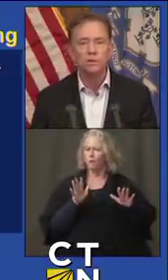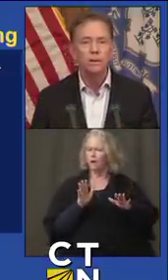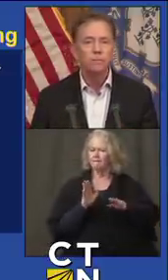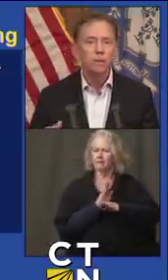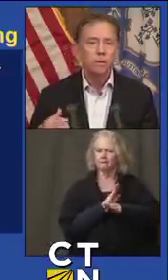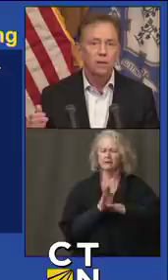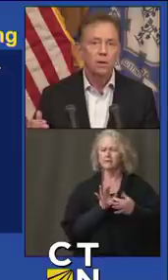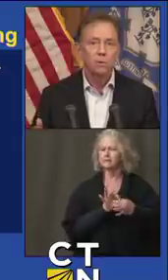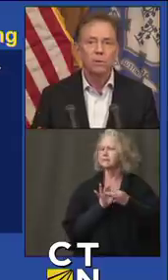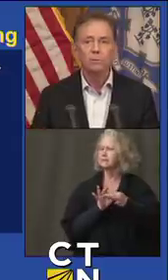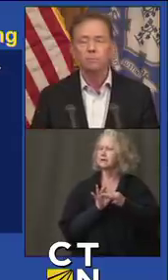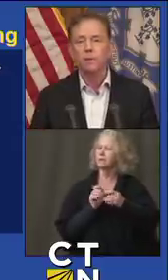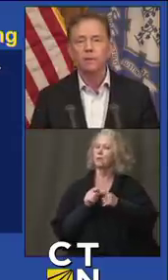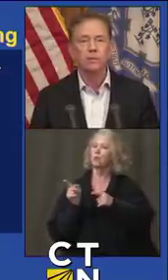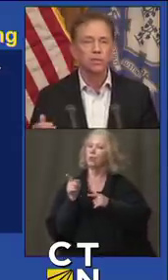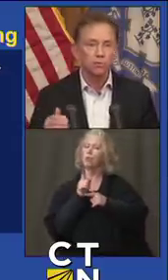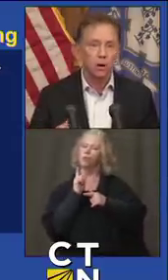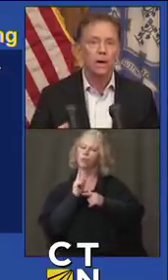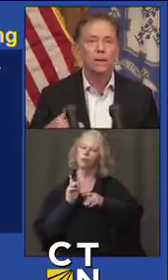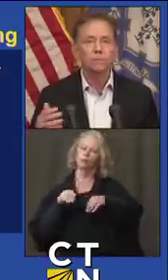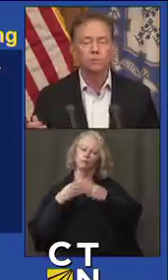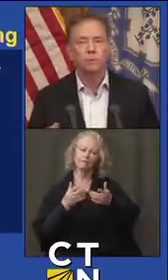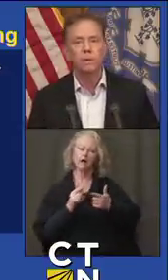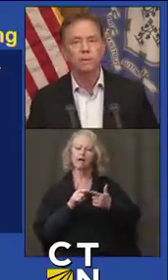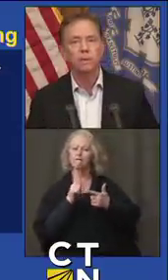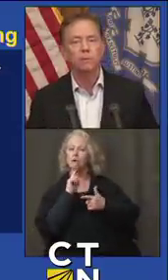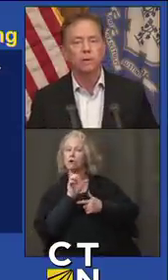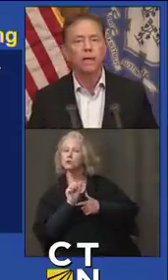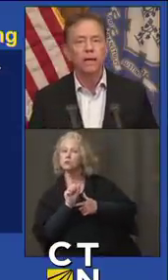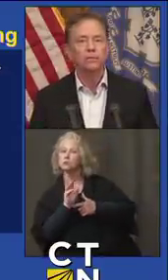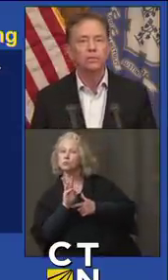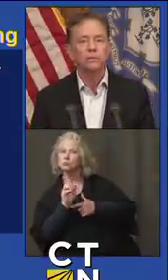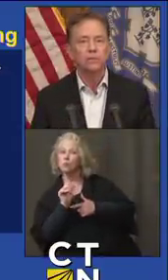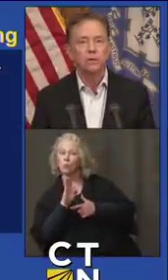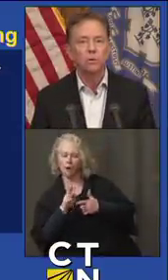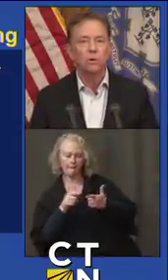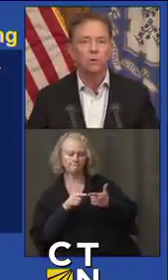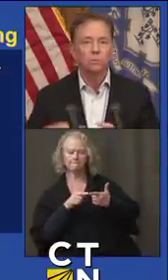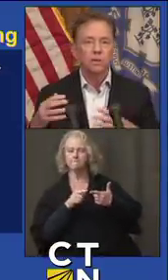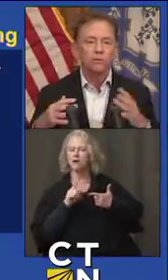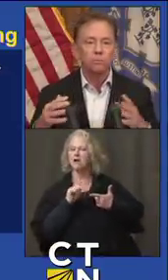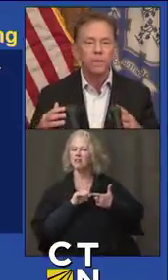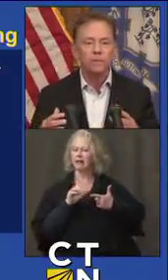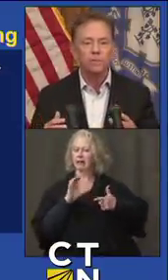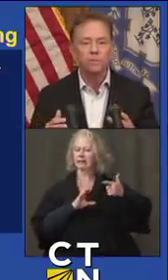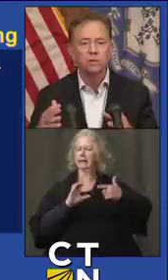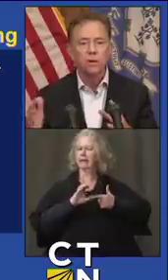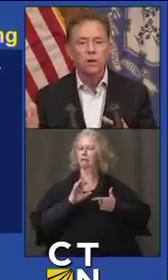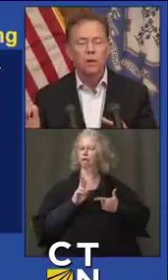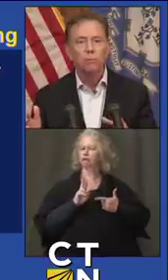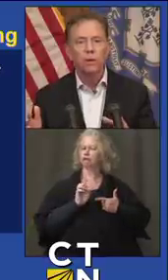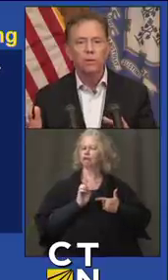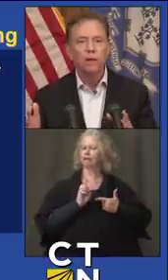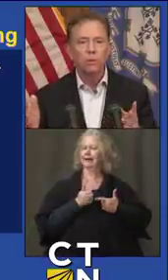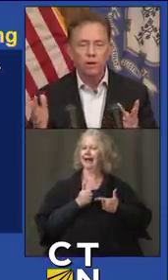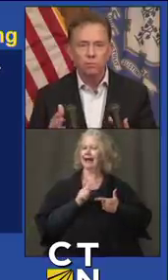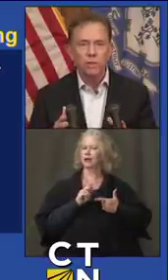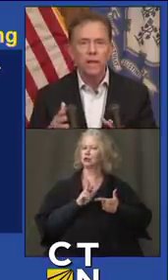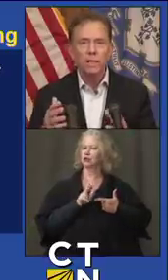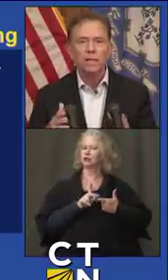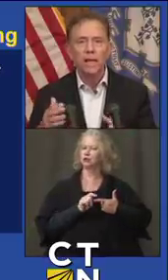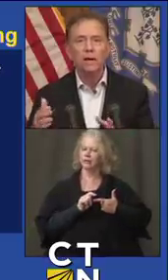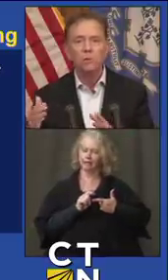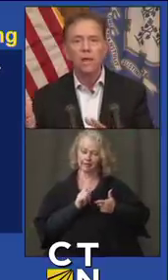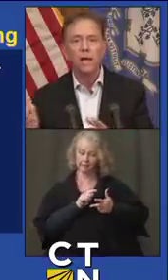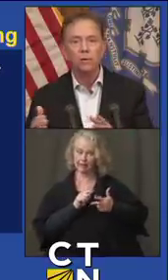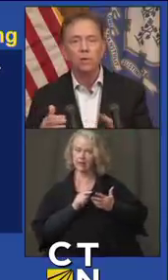suppliers. You know, be it the swabs, be it the reagents, all the different pieces, we think we are